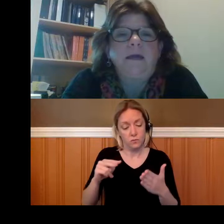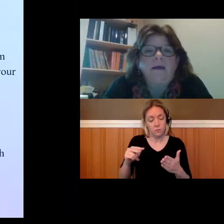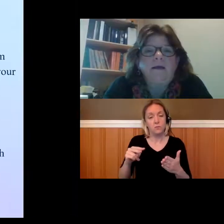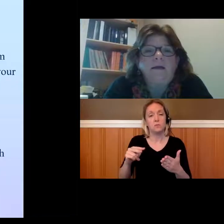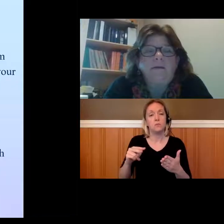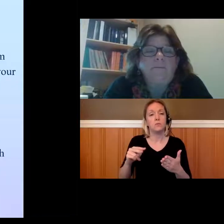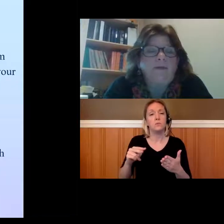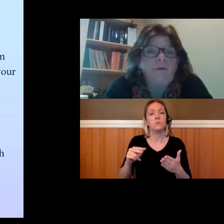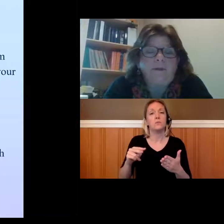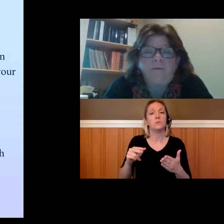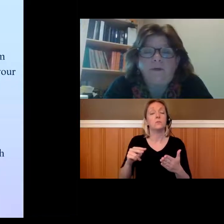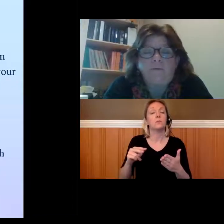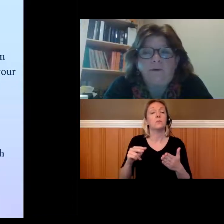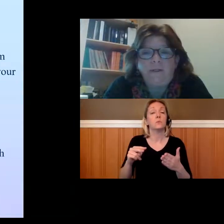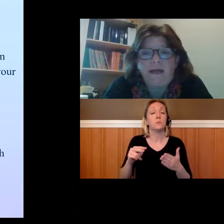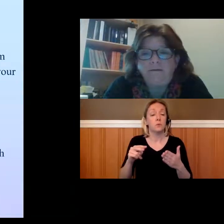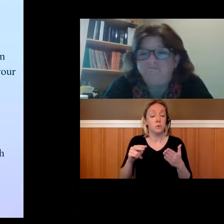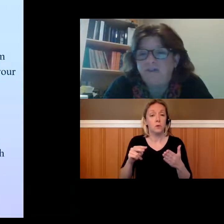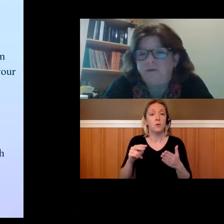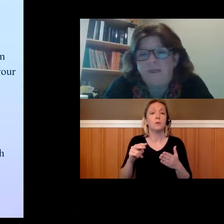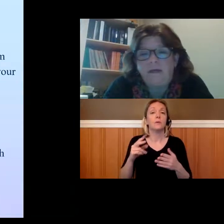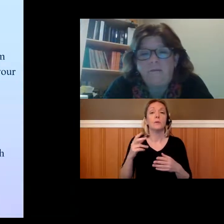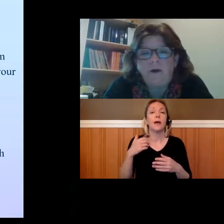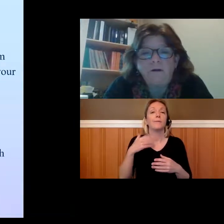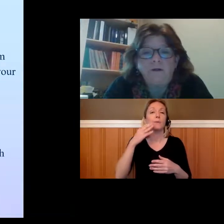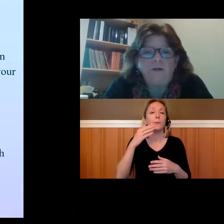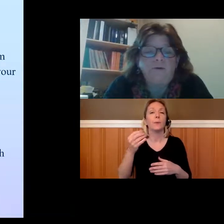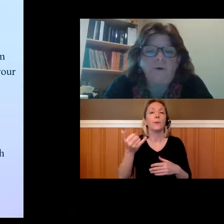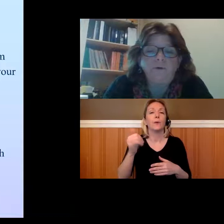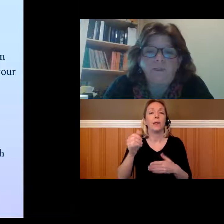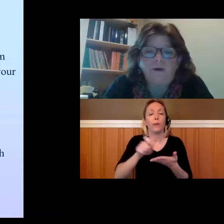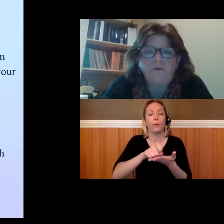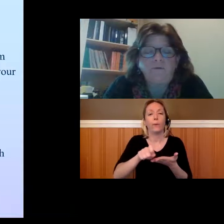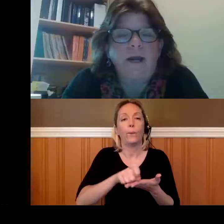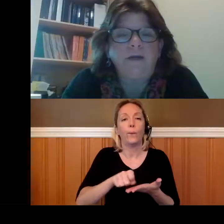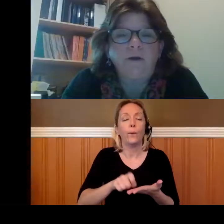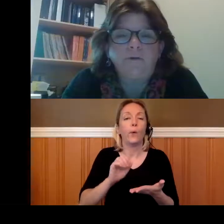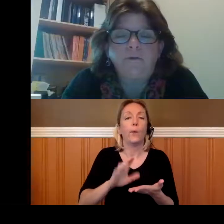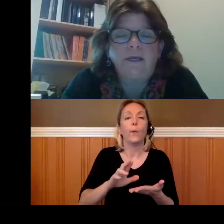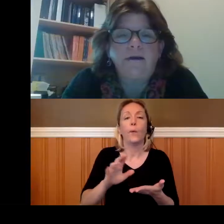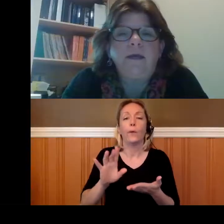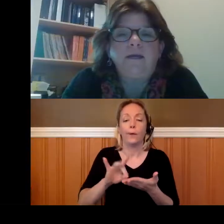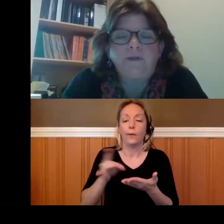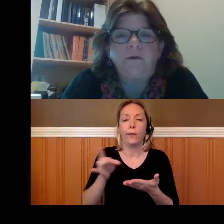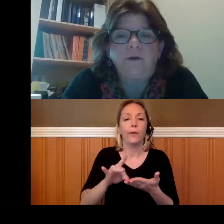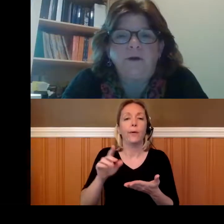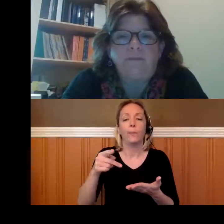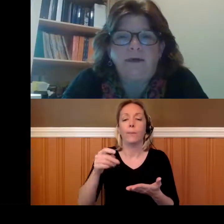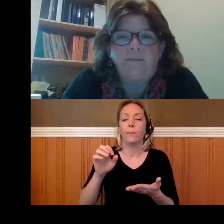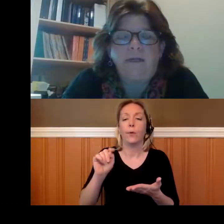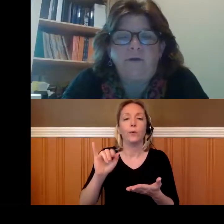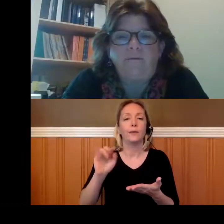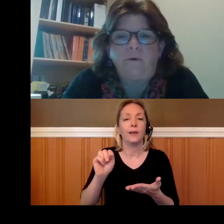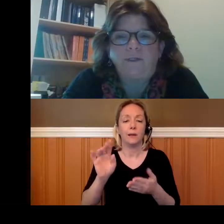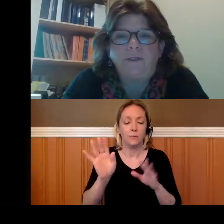Make sure that when you're reviewing that, use a yellow marker, use Post-it notes, write notes on there so that when you come to that meeting, you have your